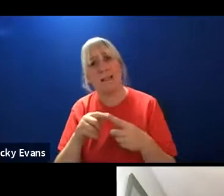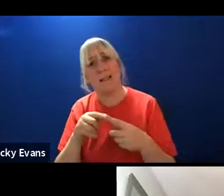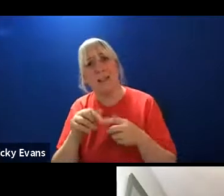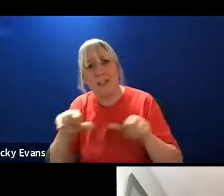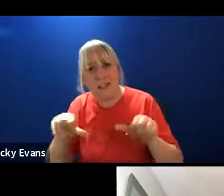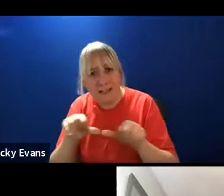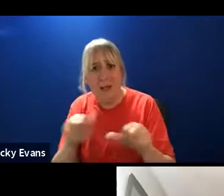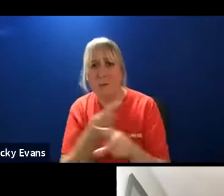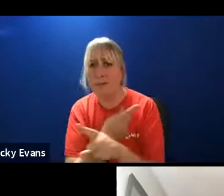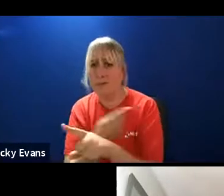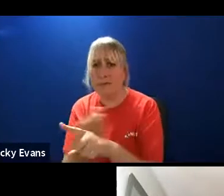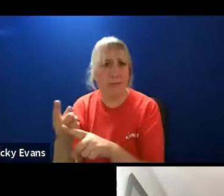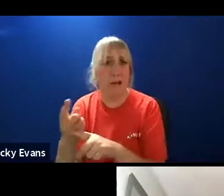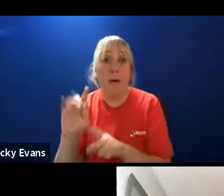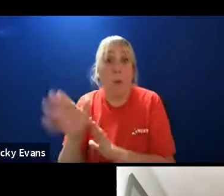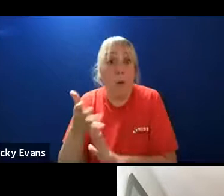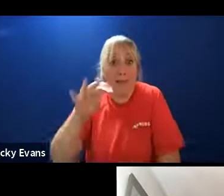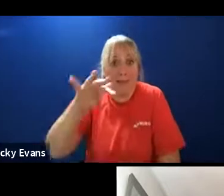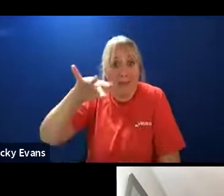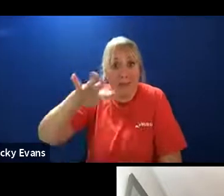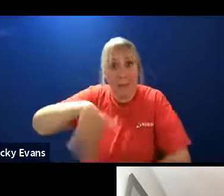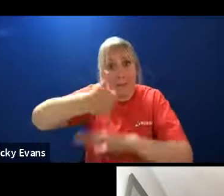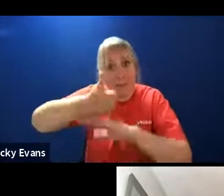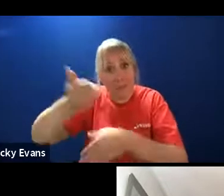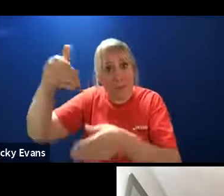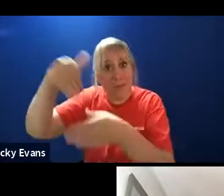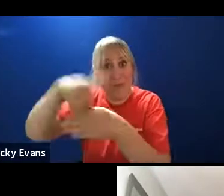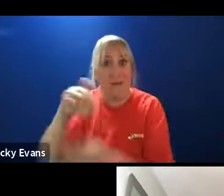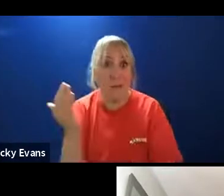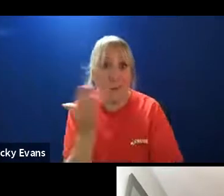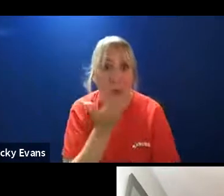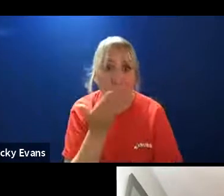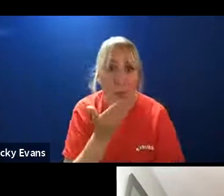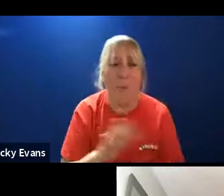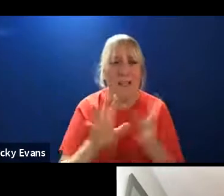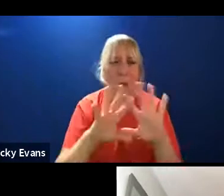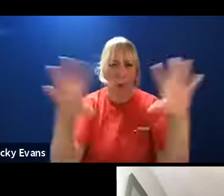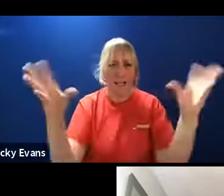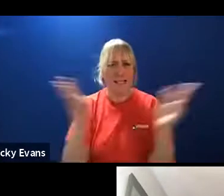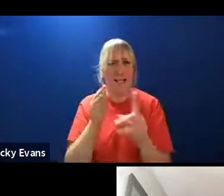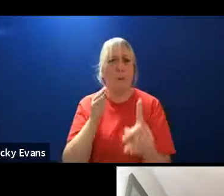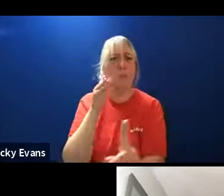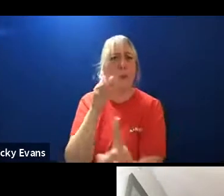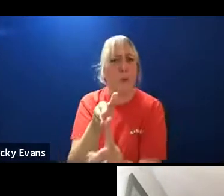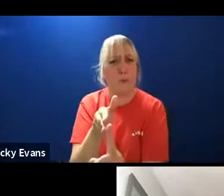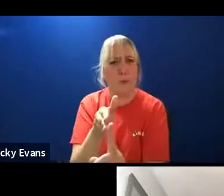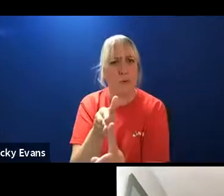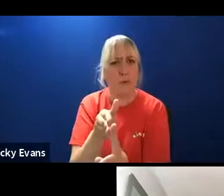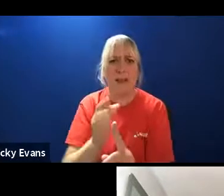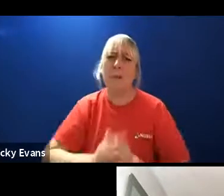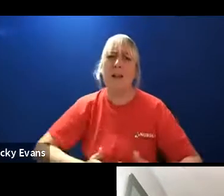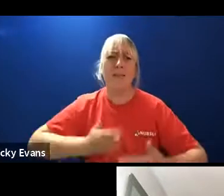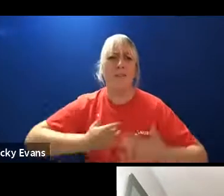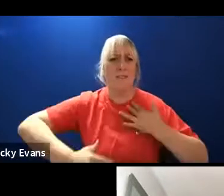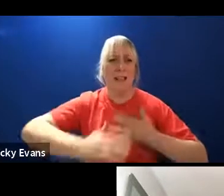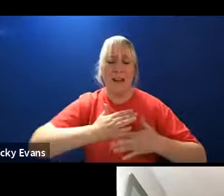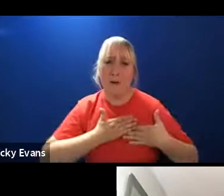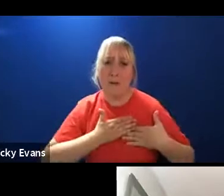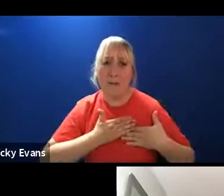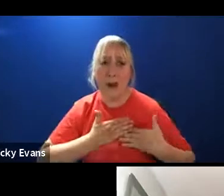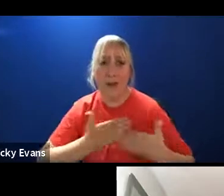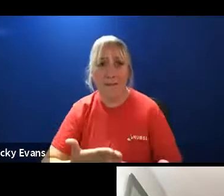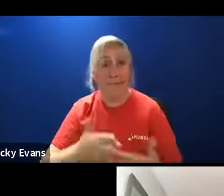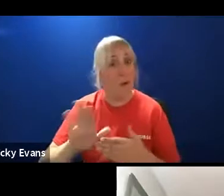this real sort of holistic approach to education for all children, and the real sense of love for all children. So